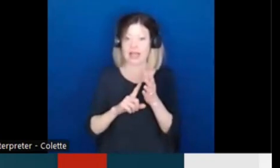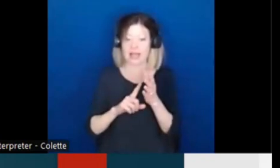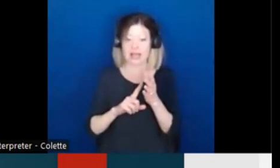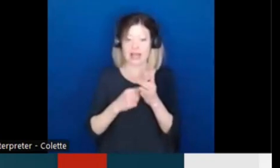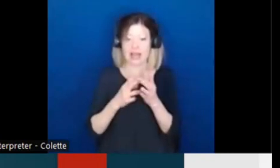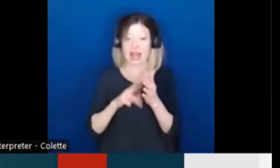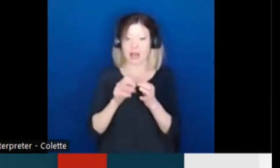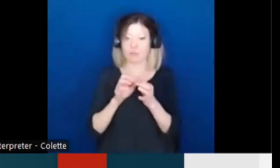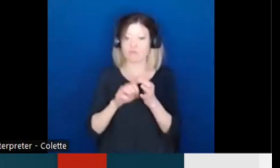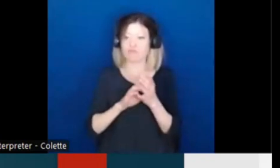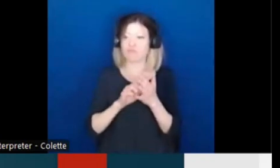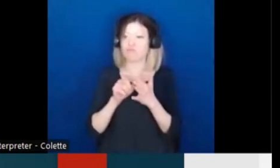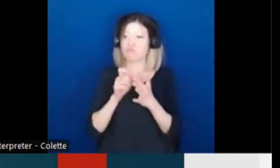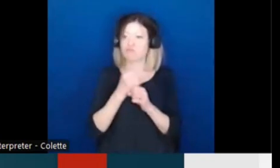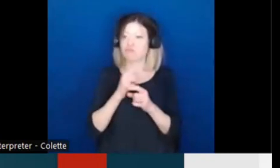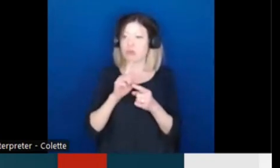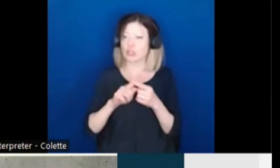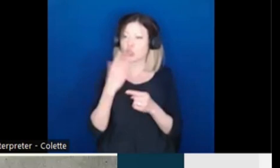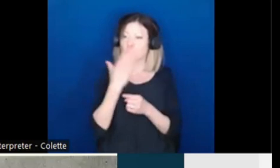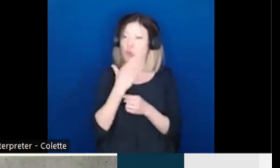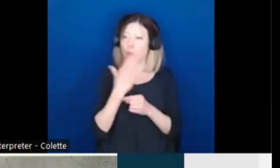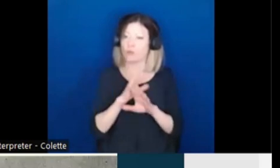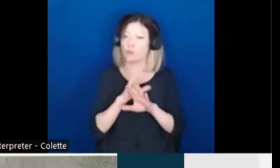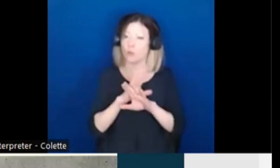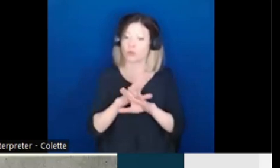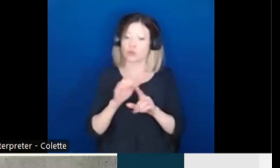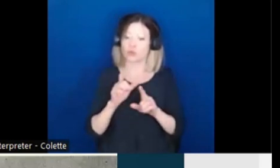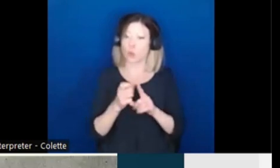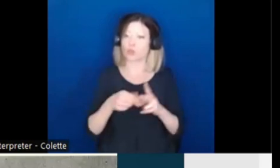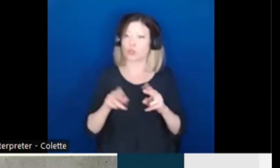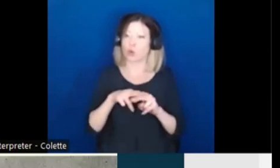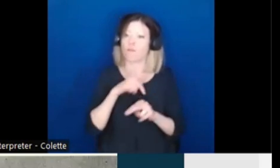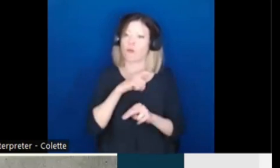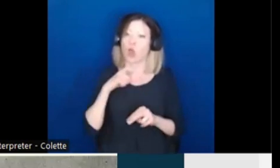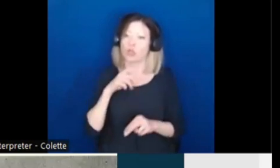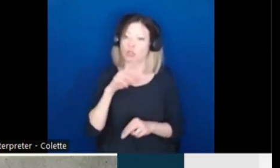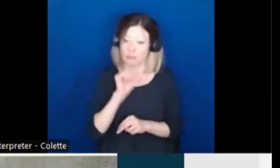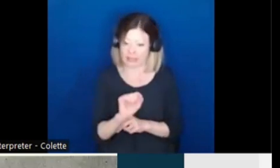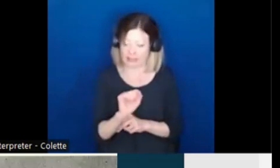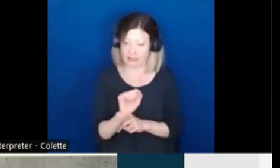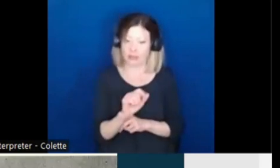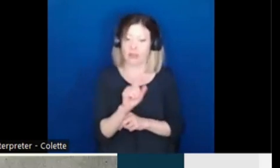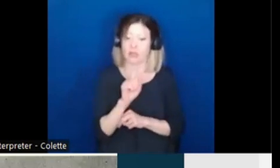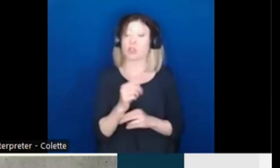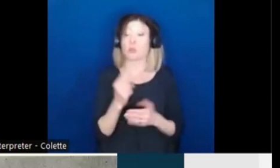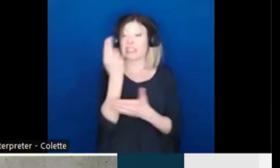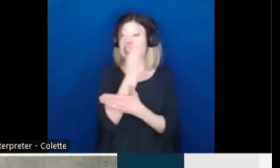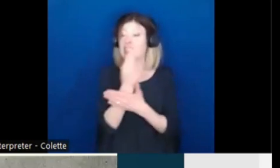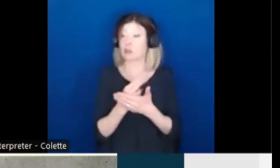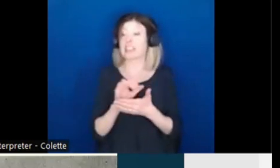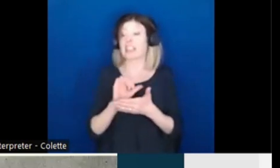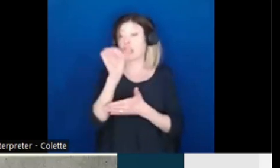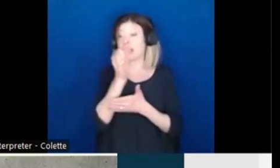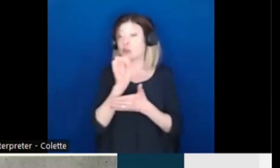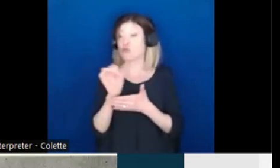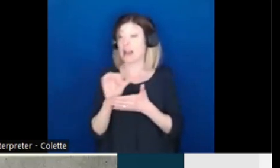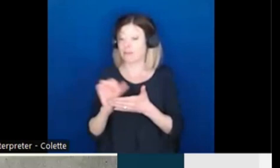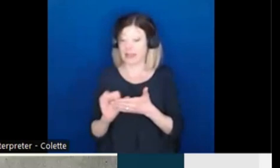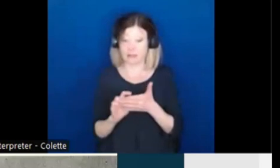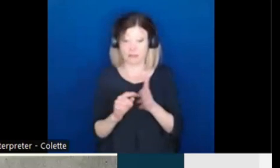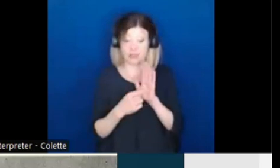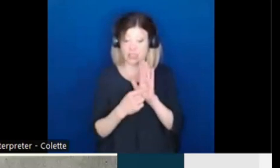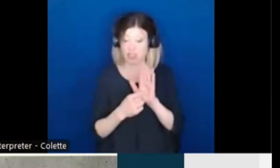So this is it's an illustration, an engraving, And it just shows a fairly nondescript